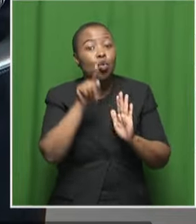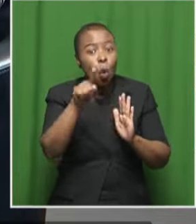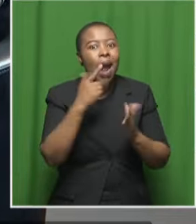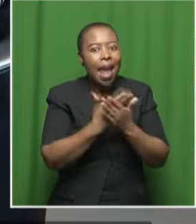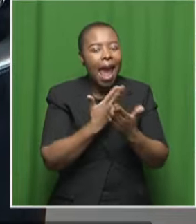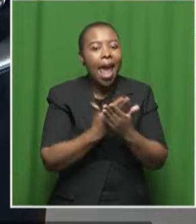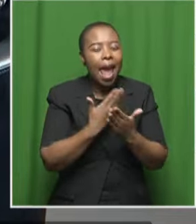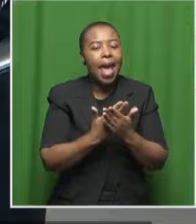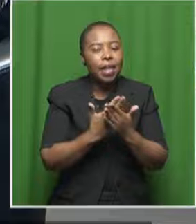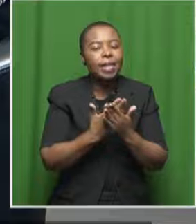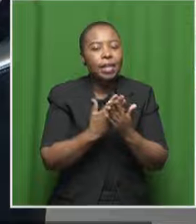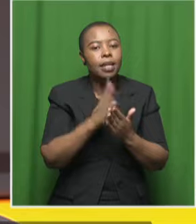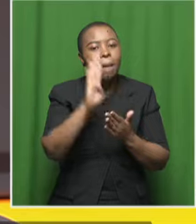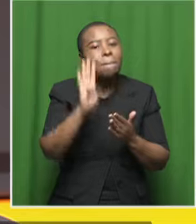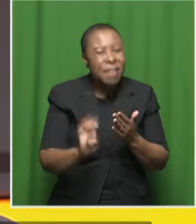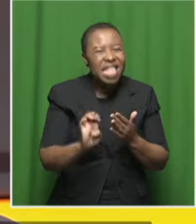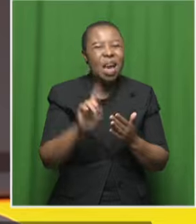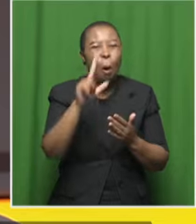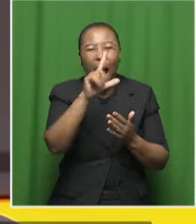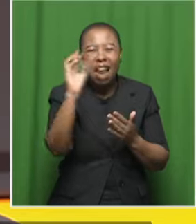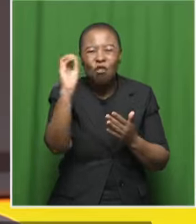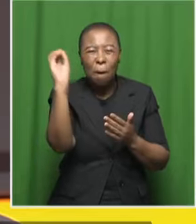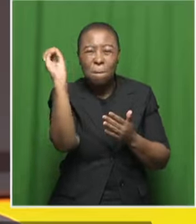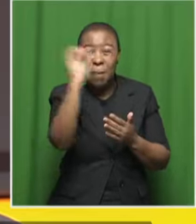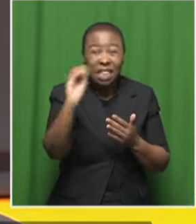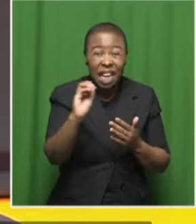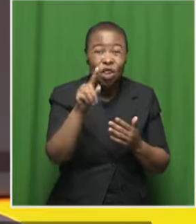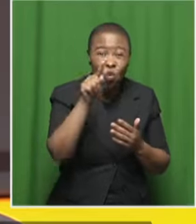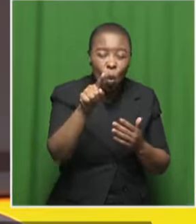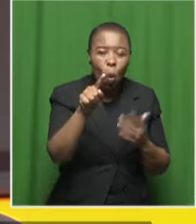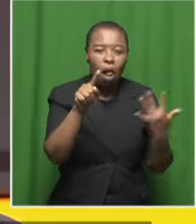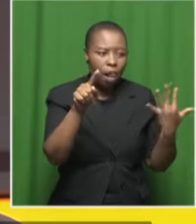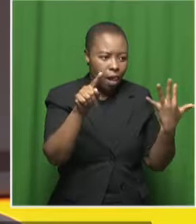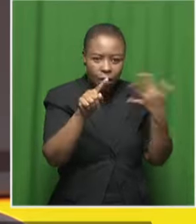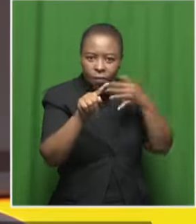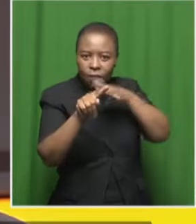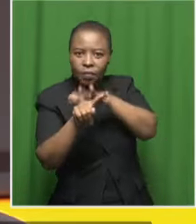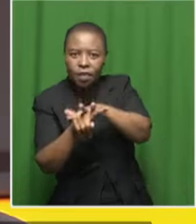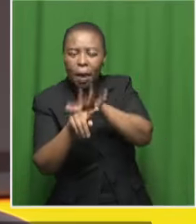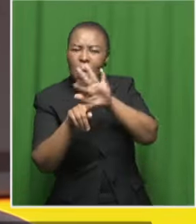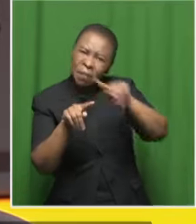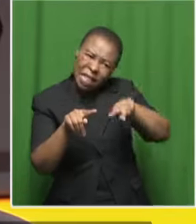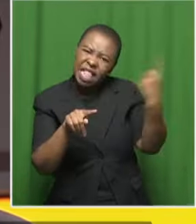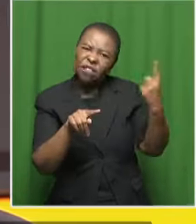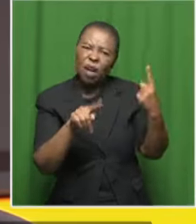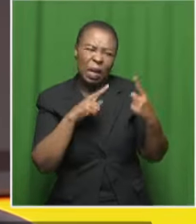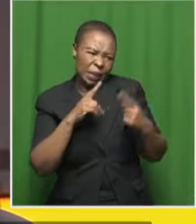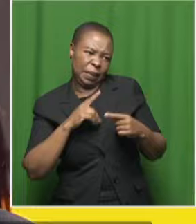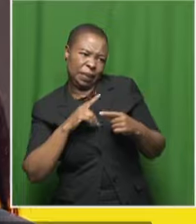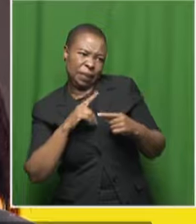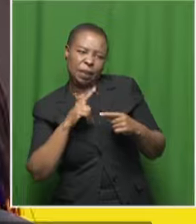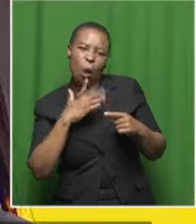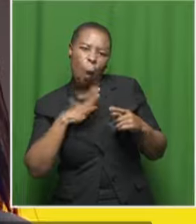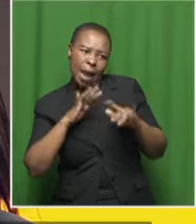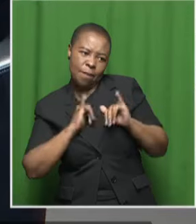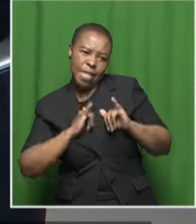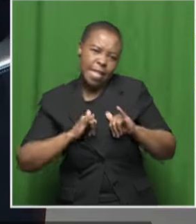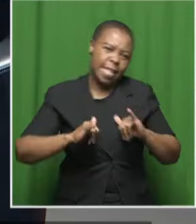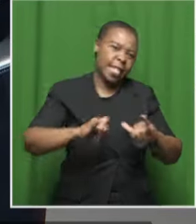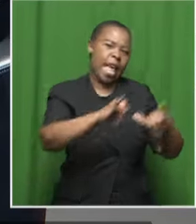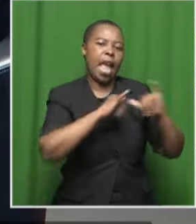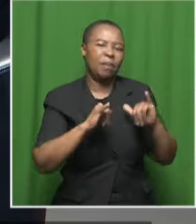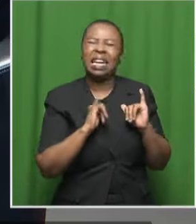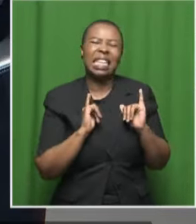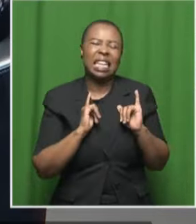you and fit with people that are completely different to you. Instead of us all trying to be the same, as you